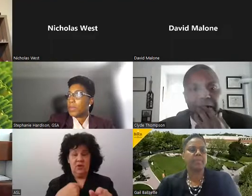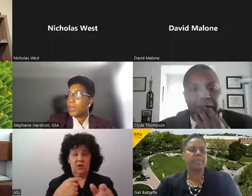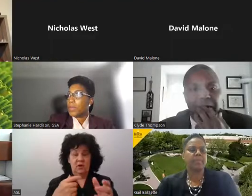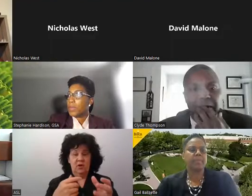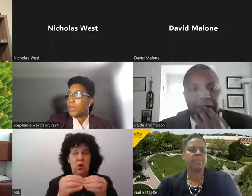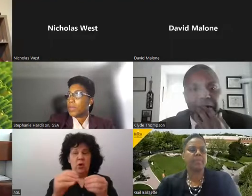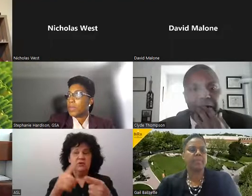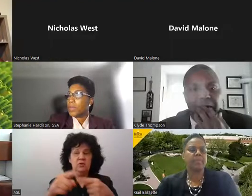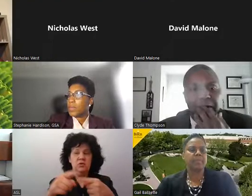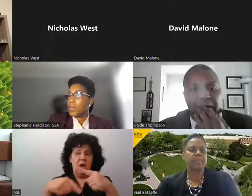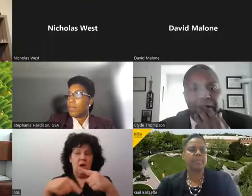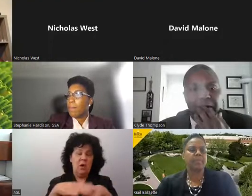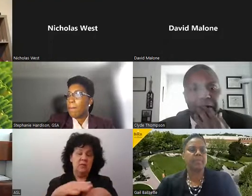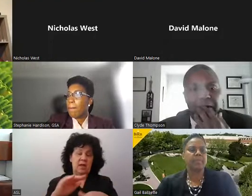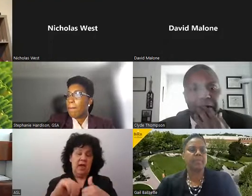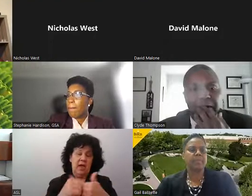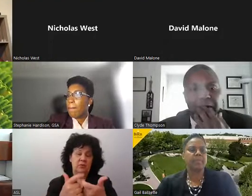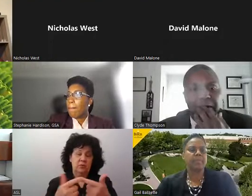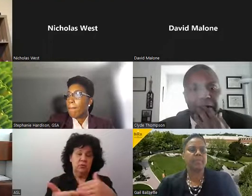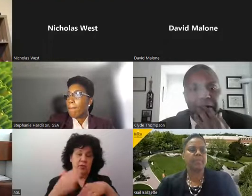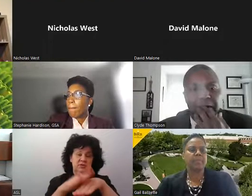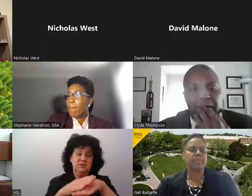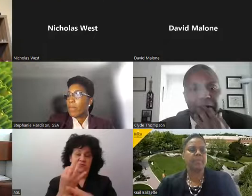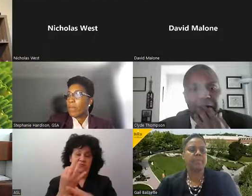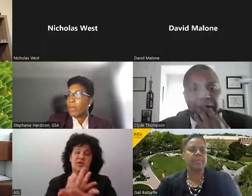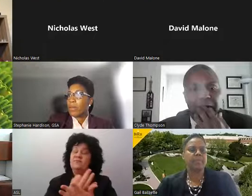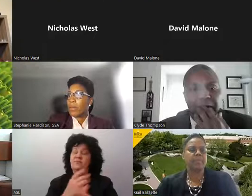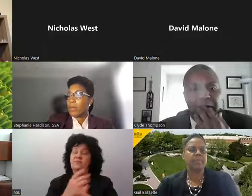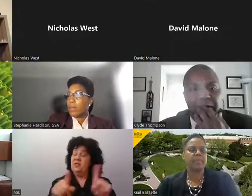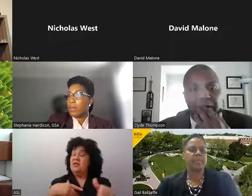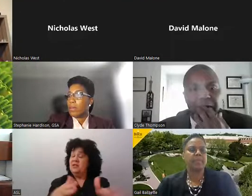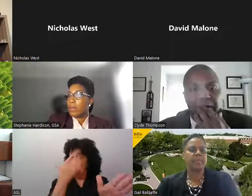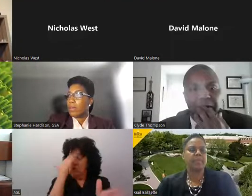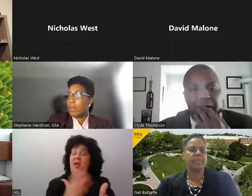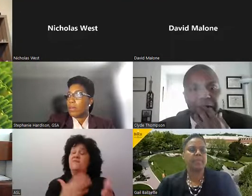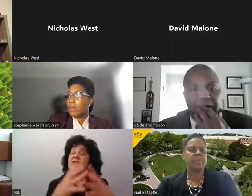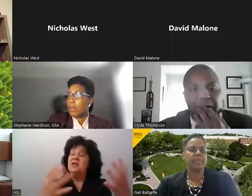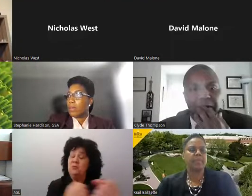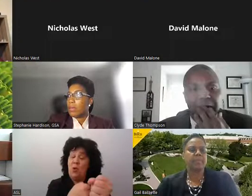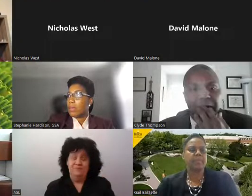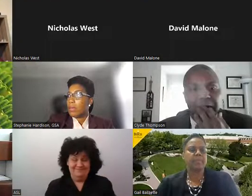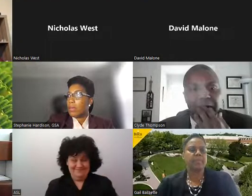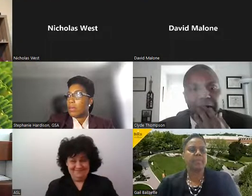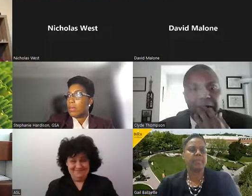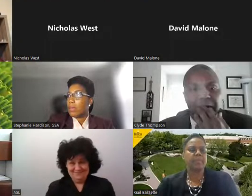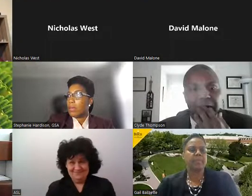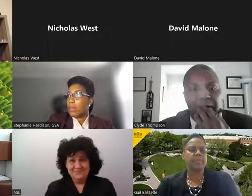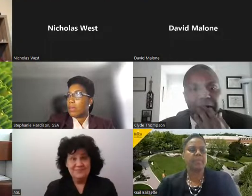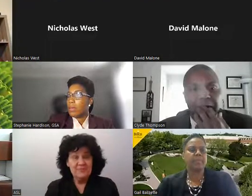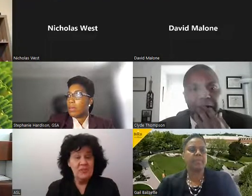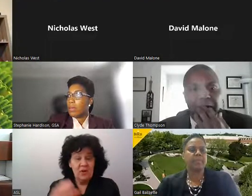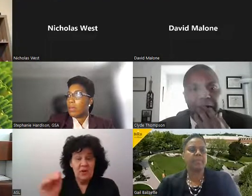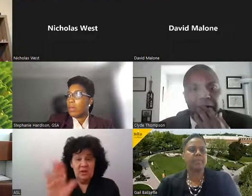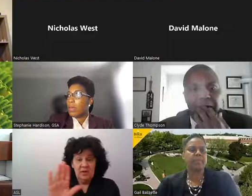but we have a lot of support. So I'm glad to see that. And you know what, Nicole, I